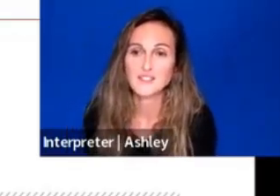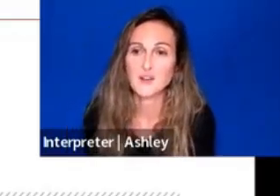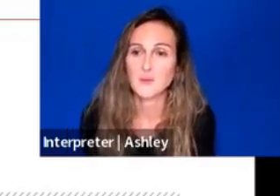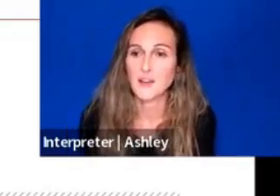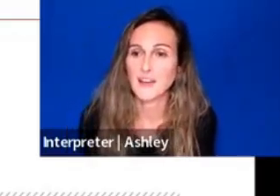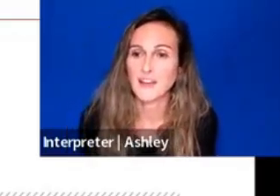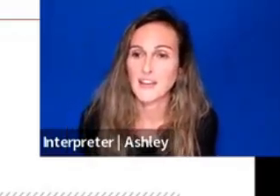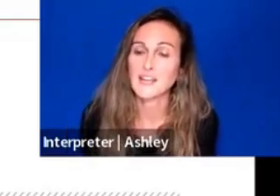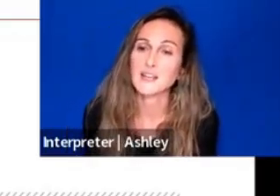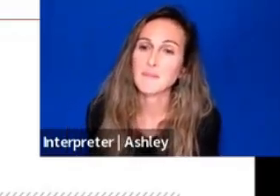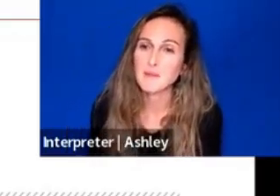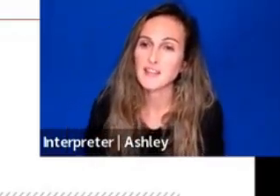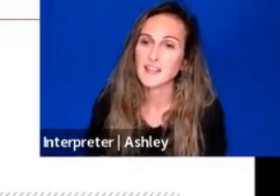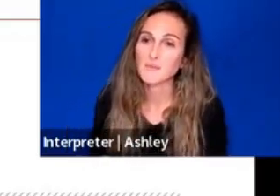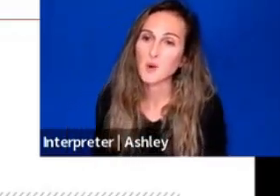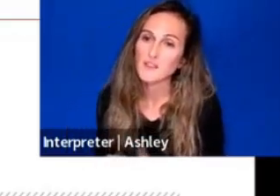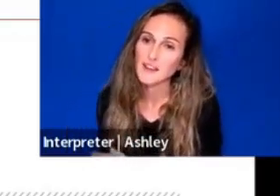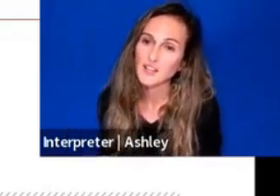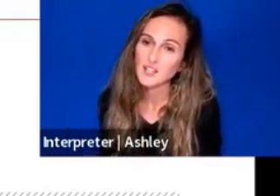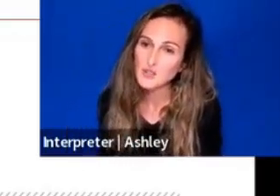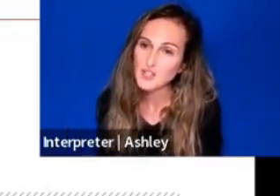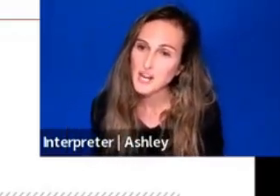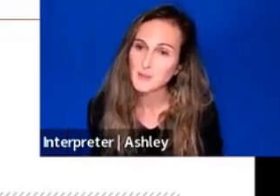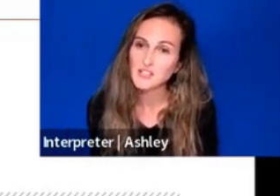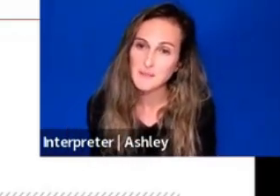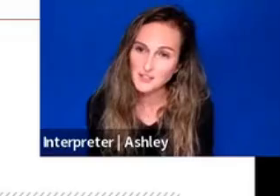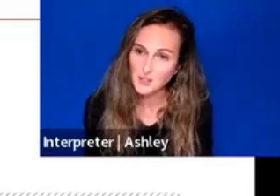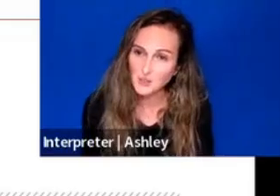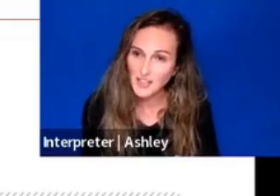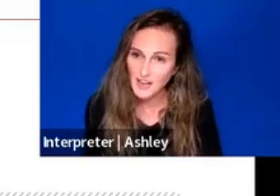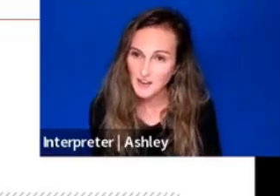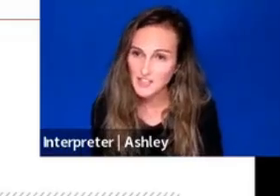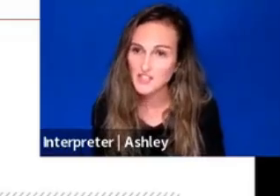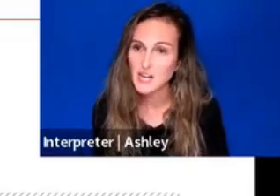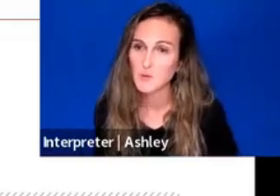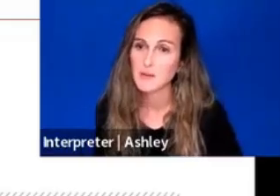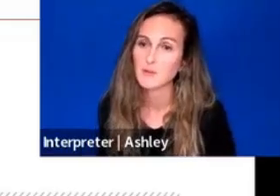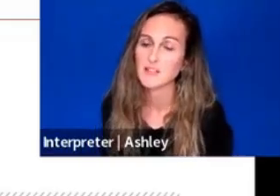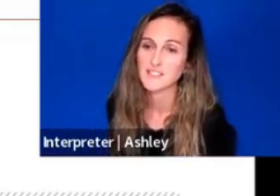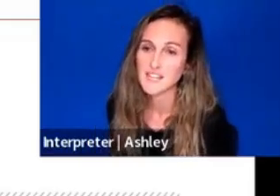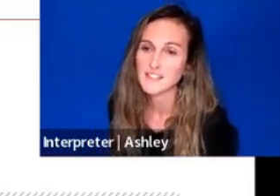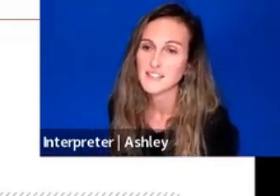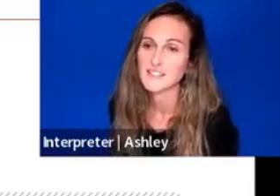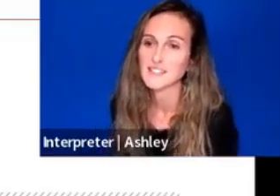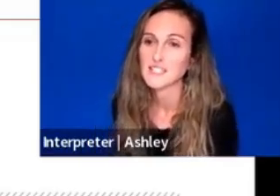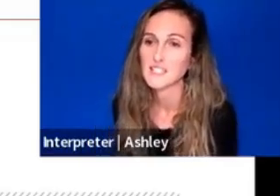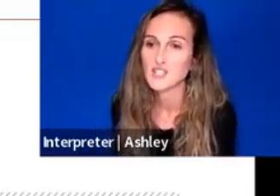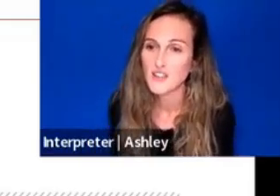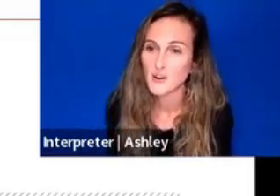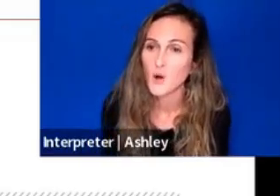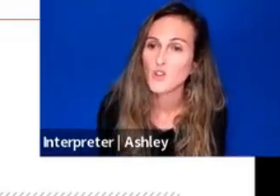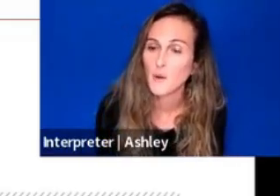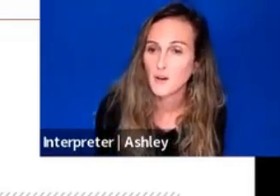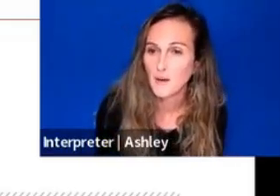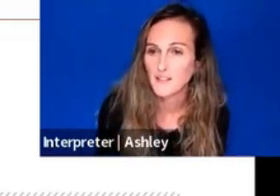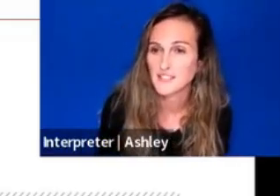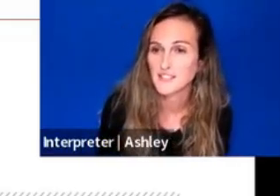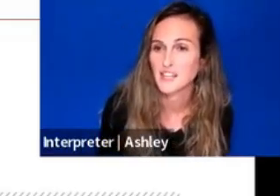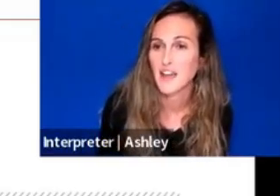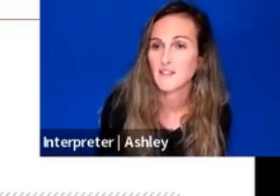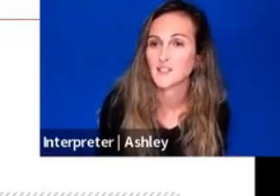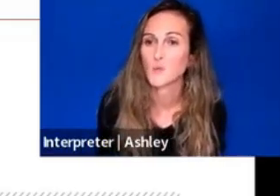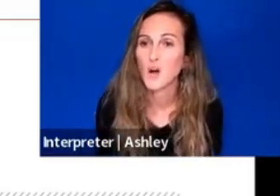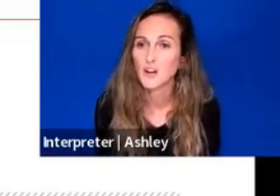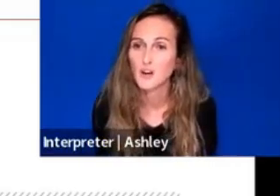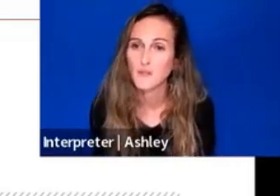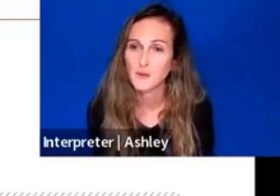open, so and maybe in more of a U shape or semicircled area shape where people can stand and see each other all the way around instead